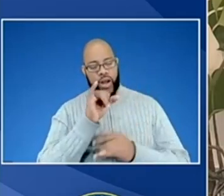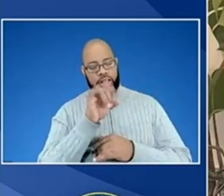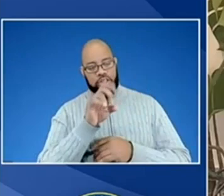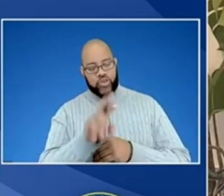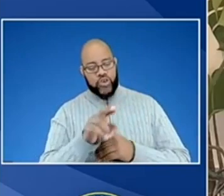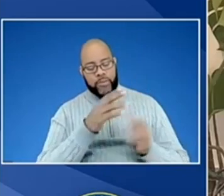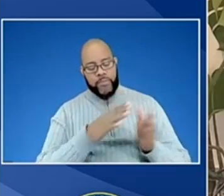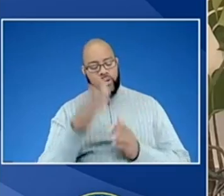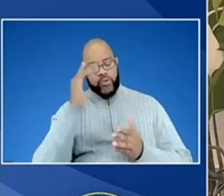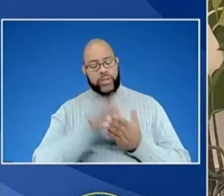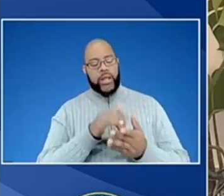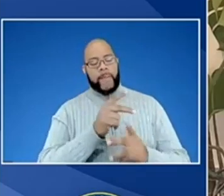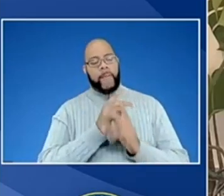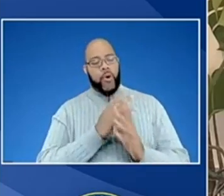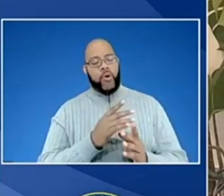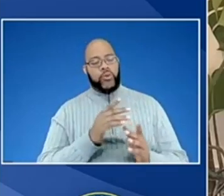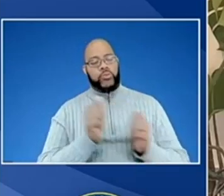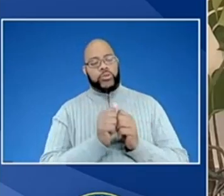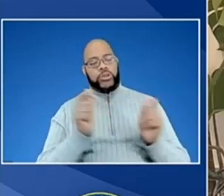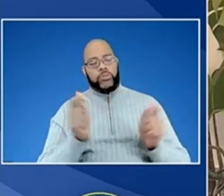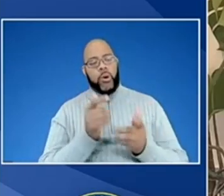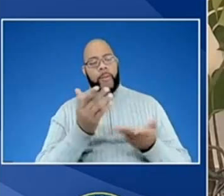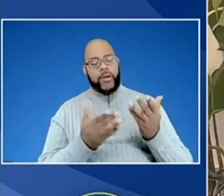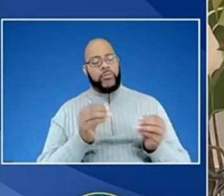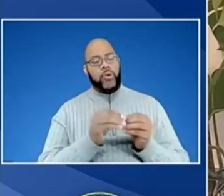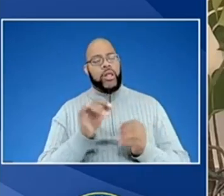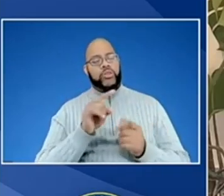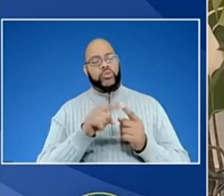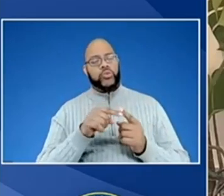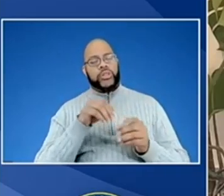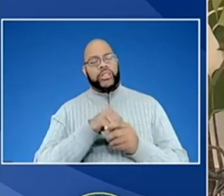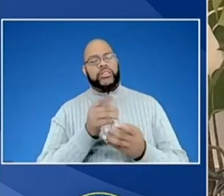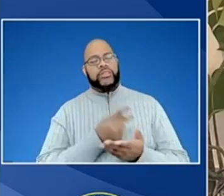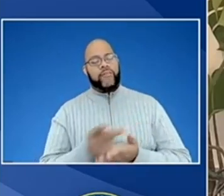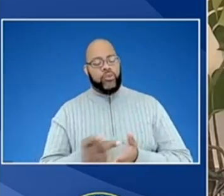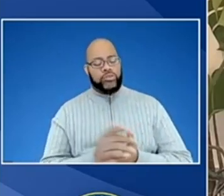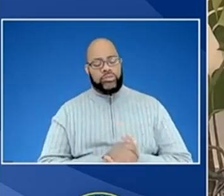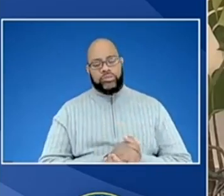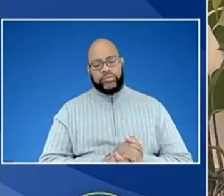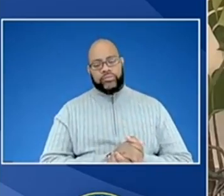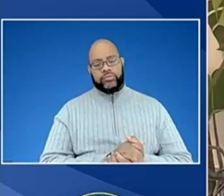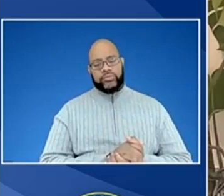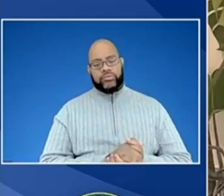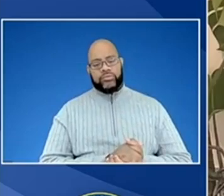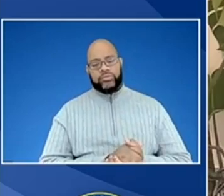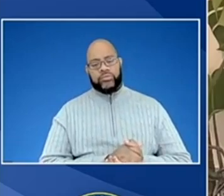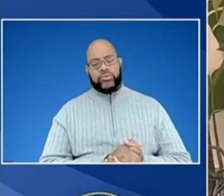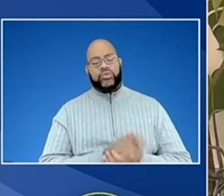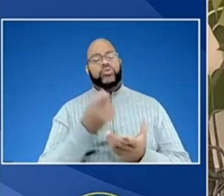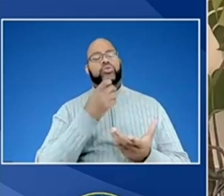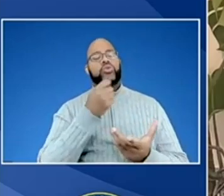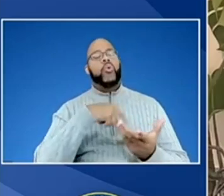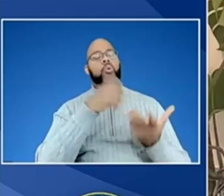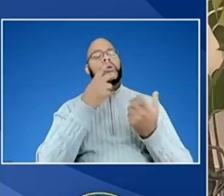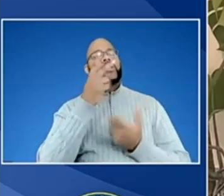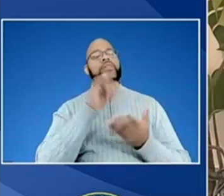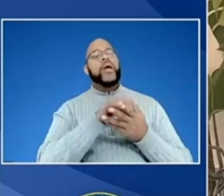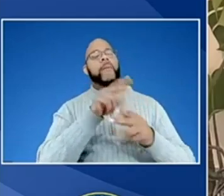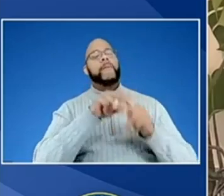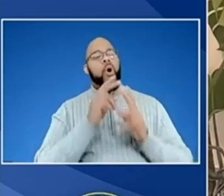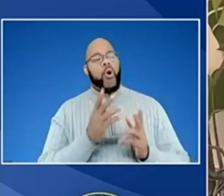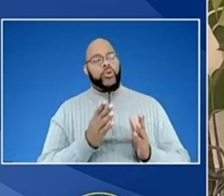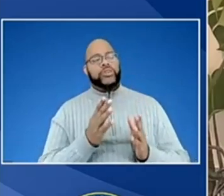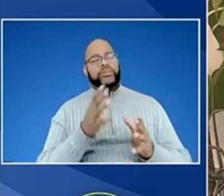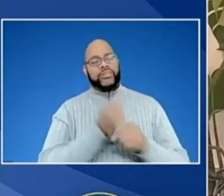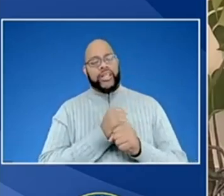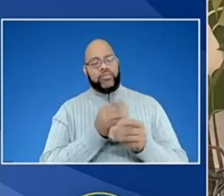that borrowers with smaller balances are also more likely to be in default. And so we would like to see those borrowers get